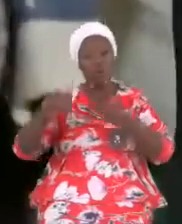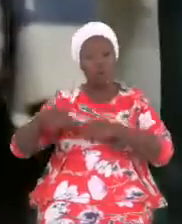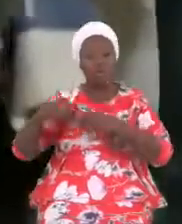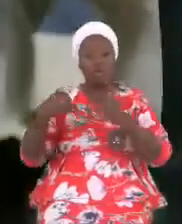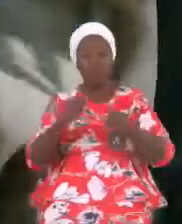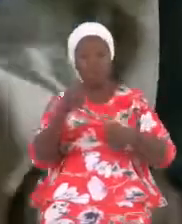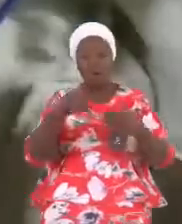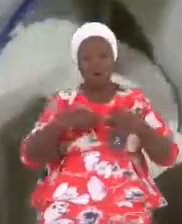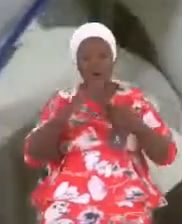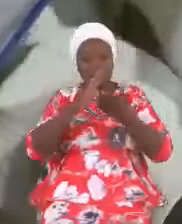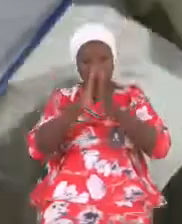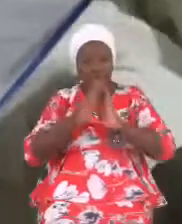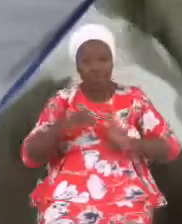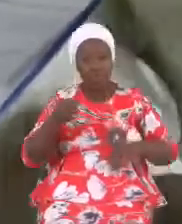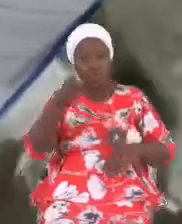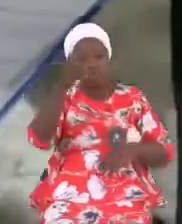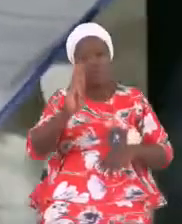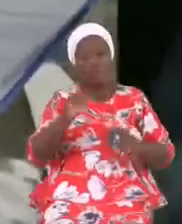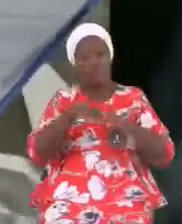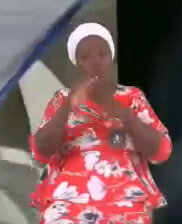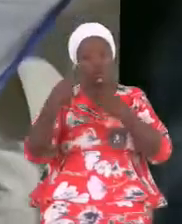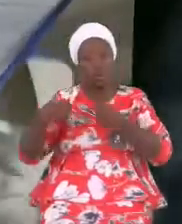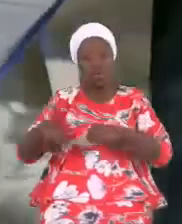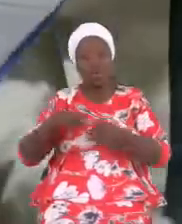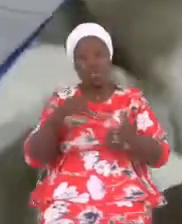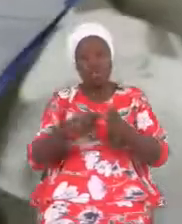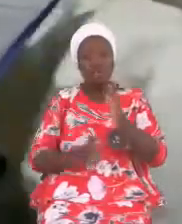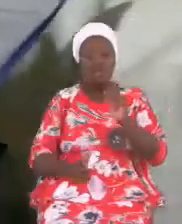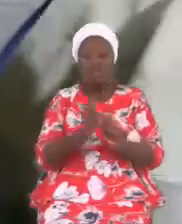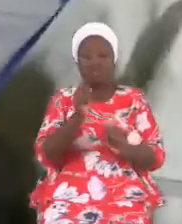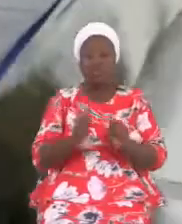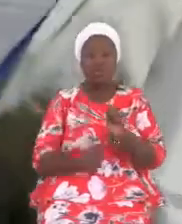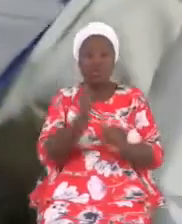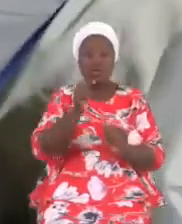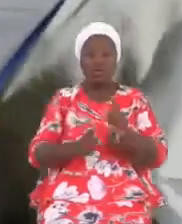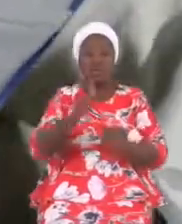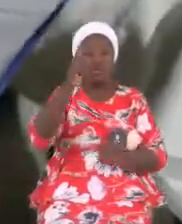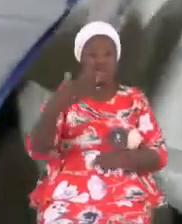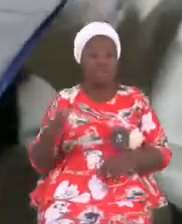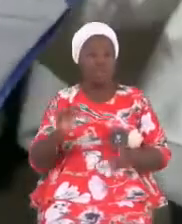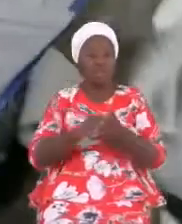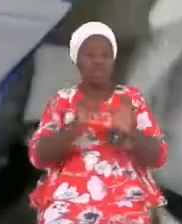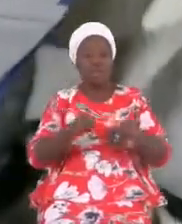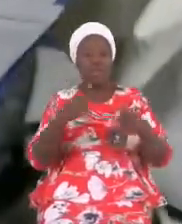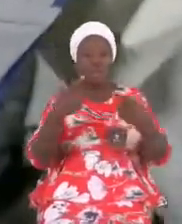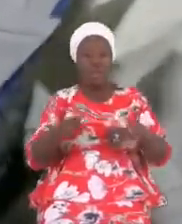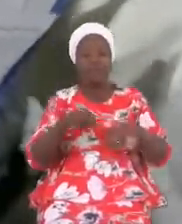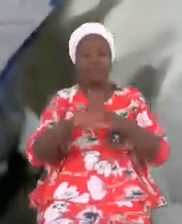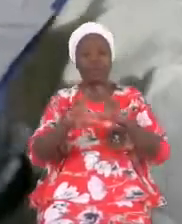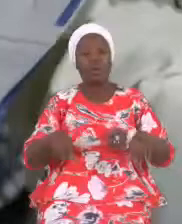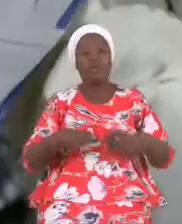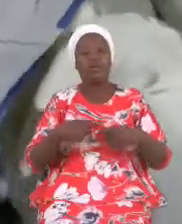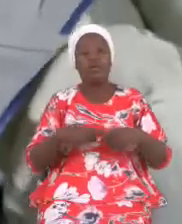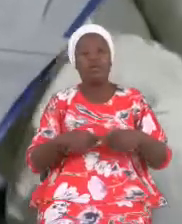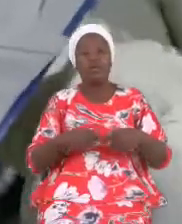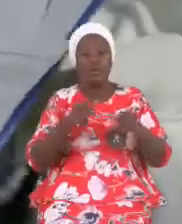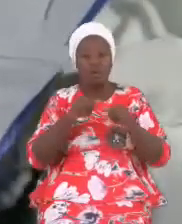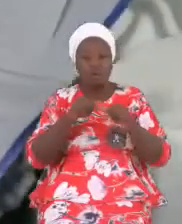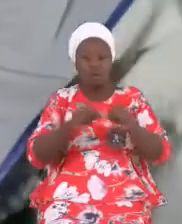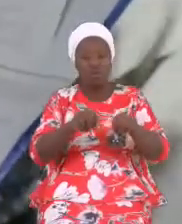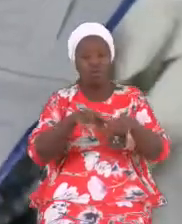God in your heart. This is the greatest thing that can happen to your life. Keep your